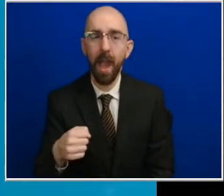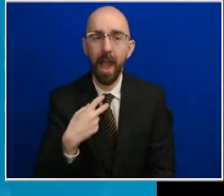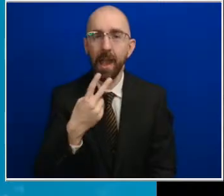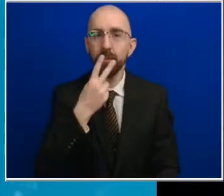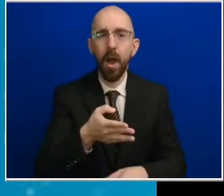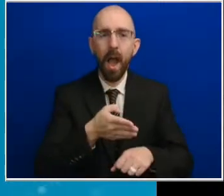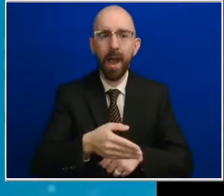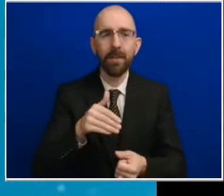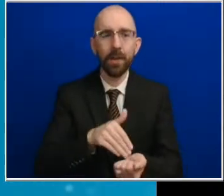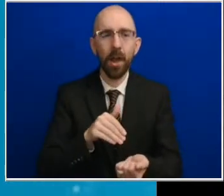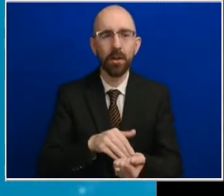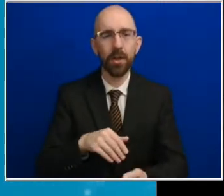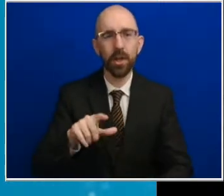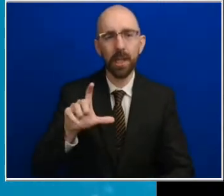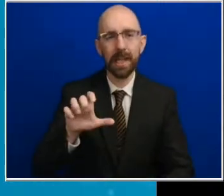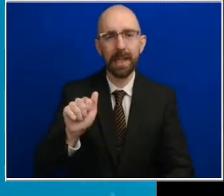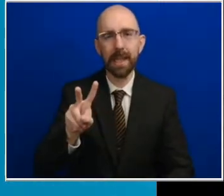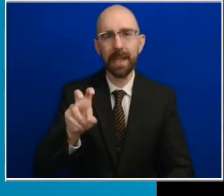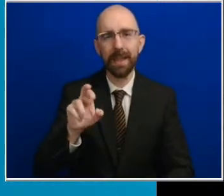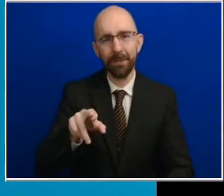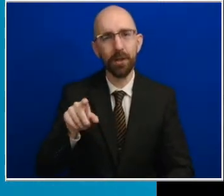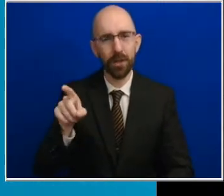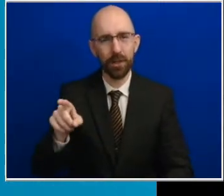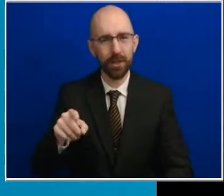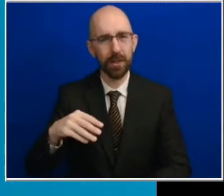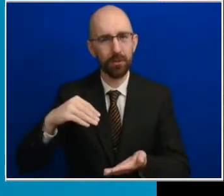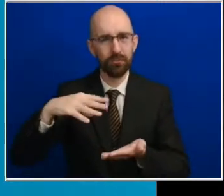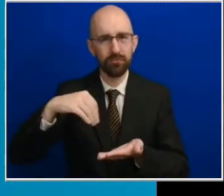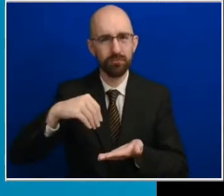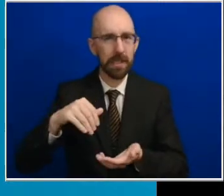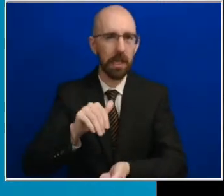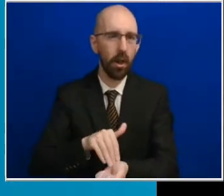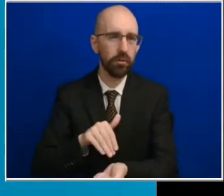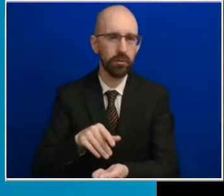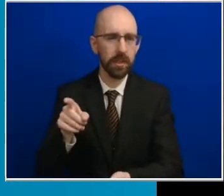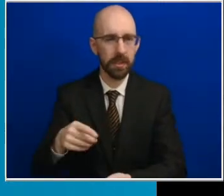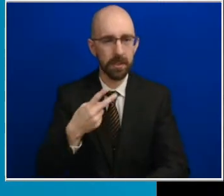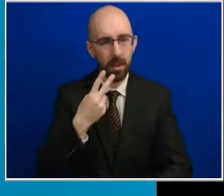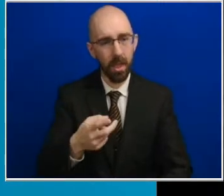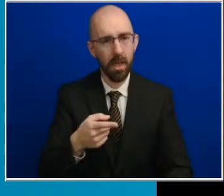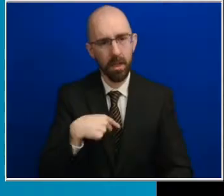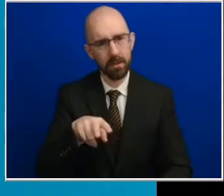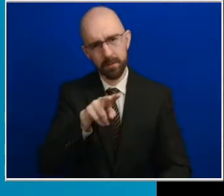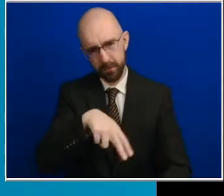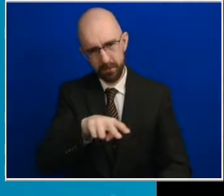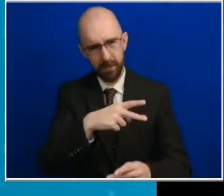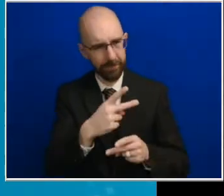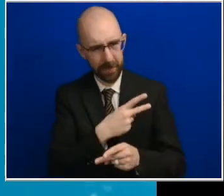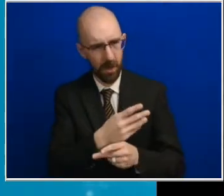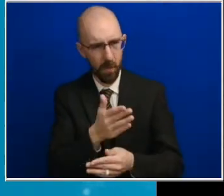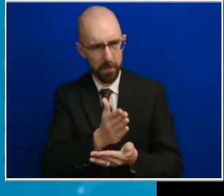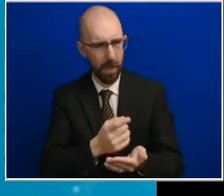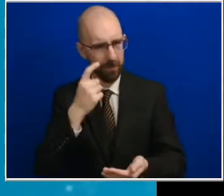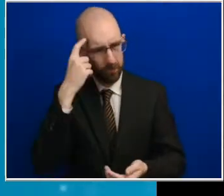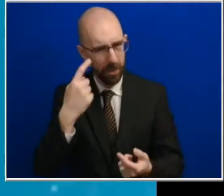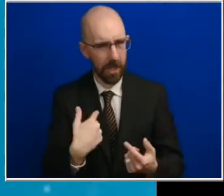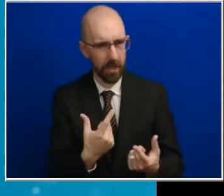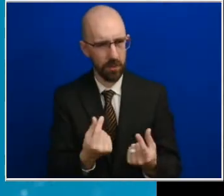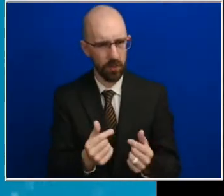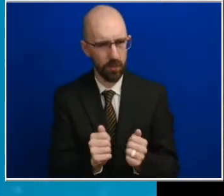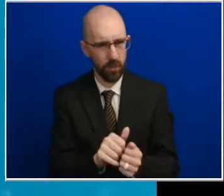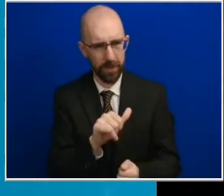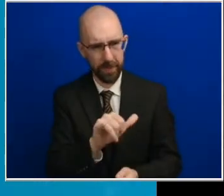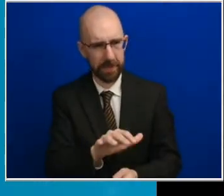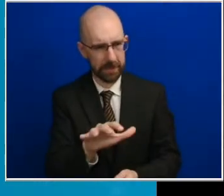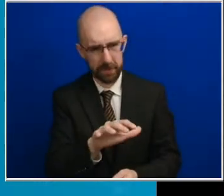Lever, the radiologist, showed it to me, because I looked at Eli's MRI quite a bit, trying to figure like what part of the brain's doing this. And with